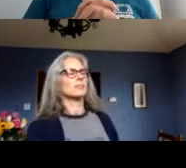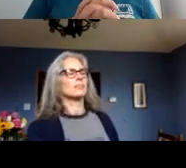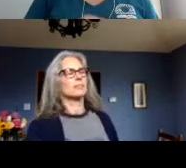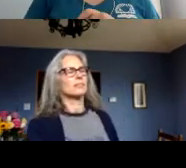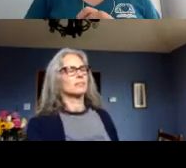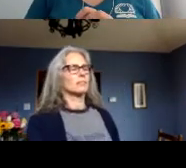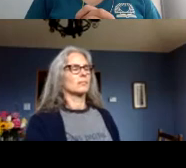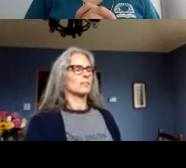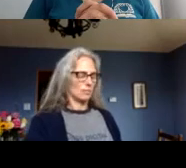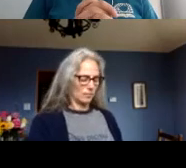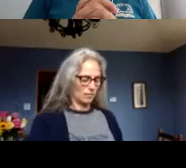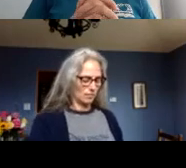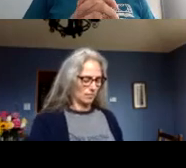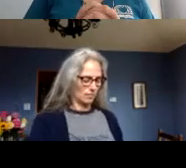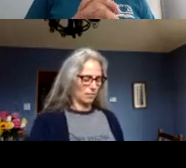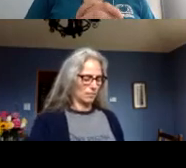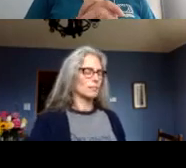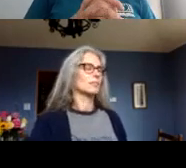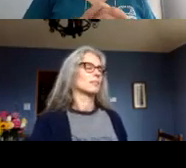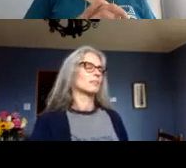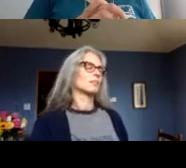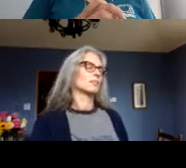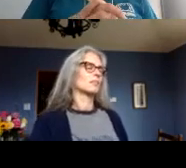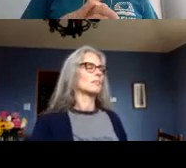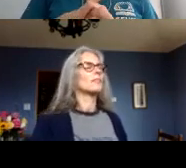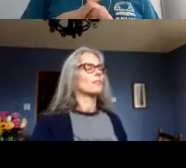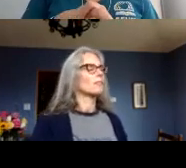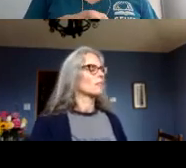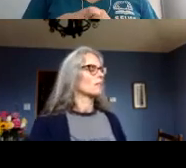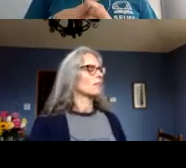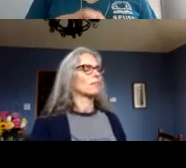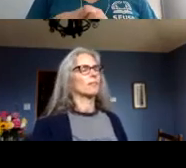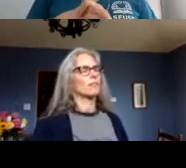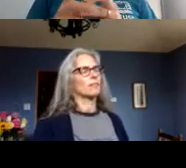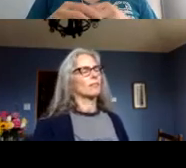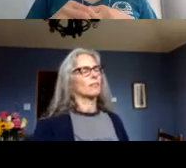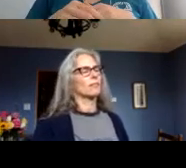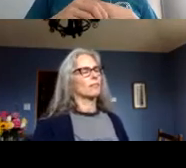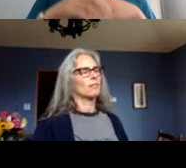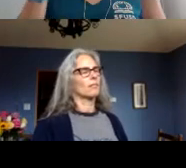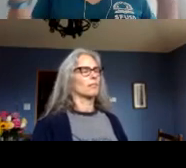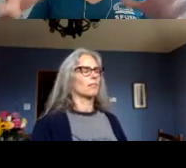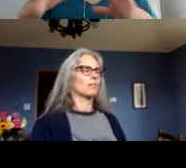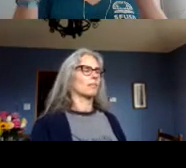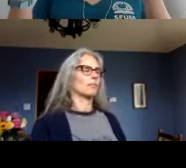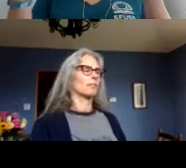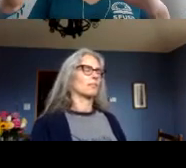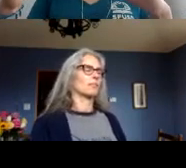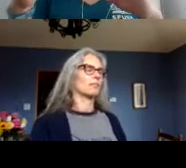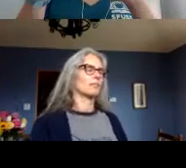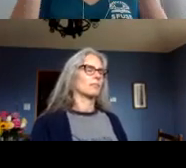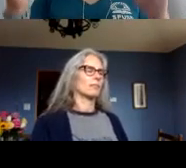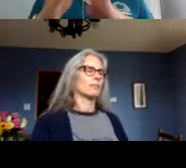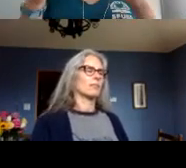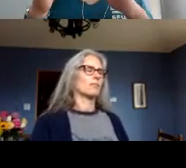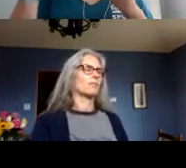talked about, I gave an example of using a Google drawing as a diagram of the human heart. So the Google drawing